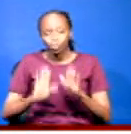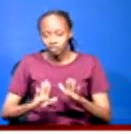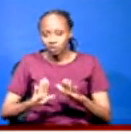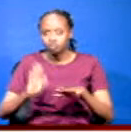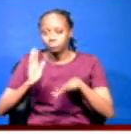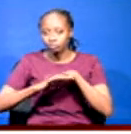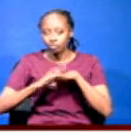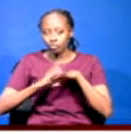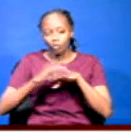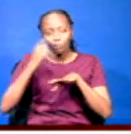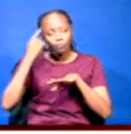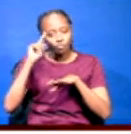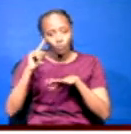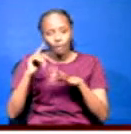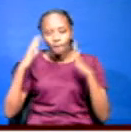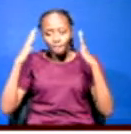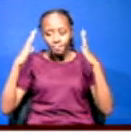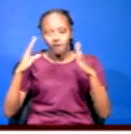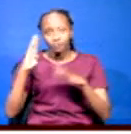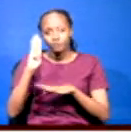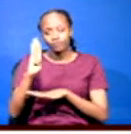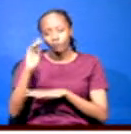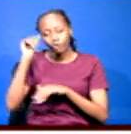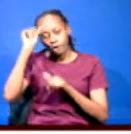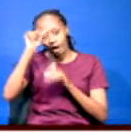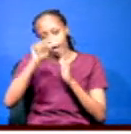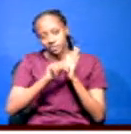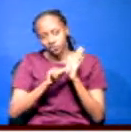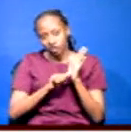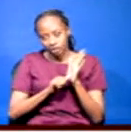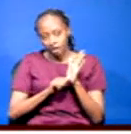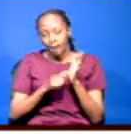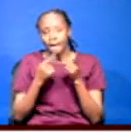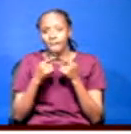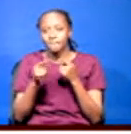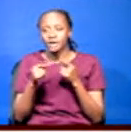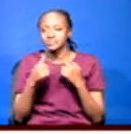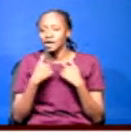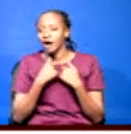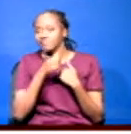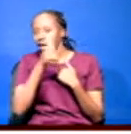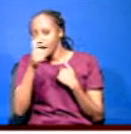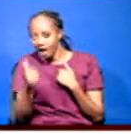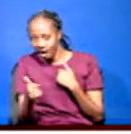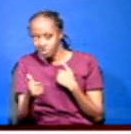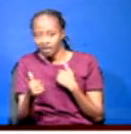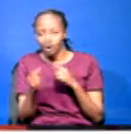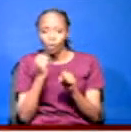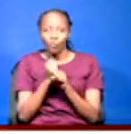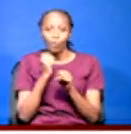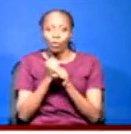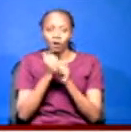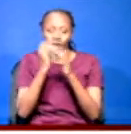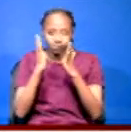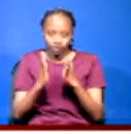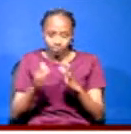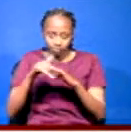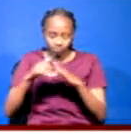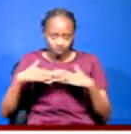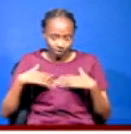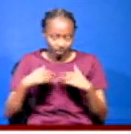Big Four agenda. Furthermore, to address the health workforce challenge, my administration has